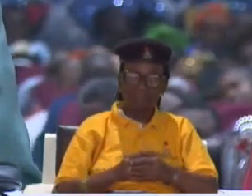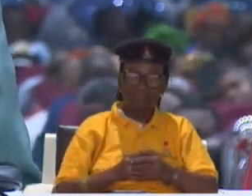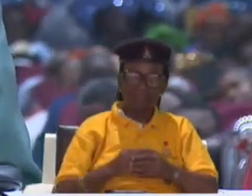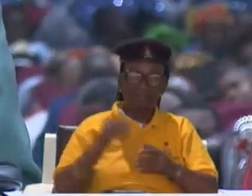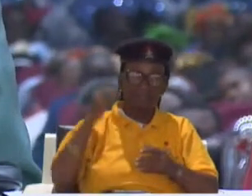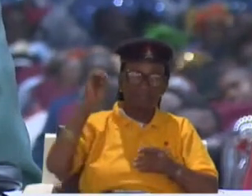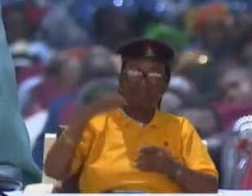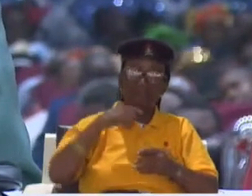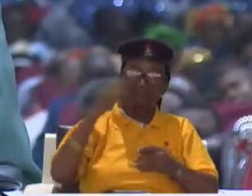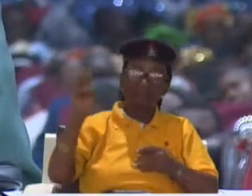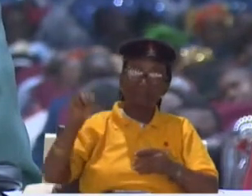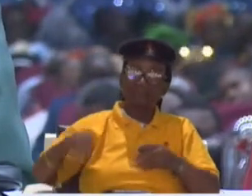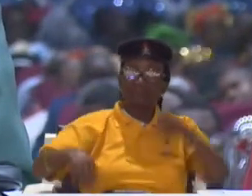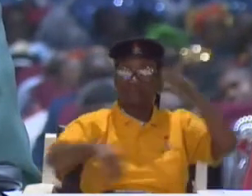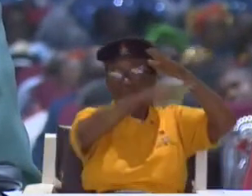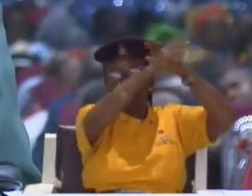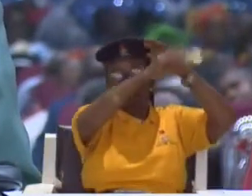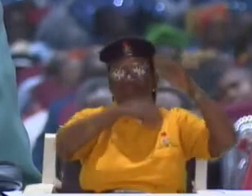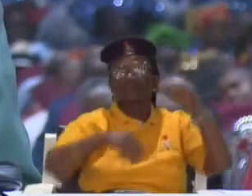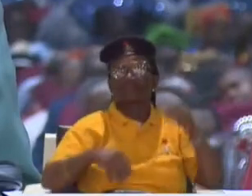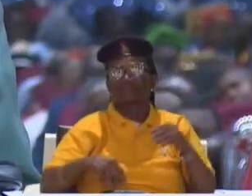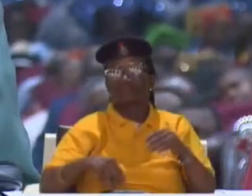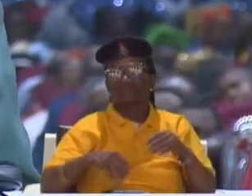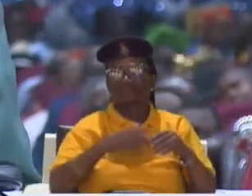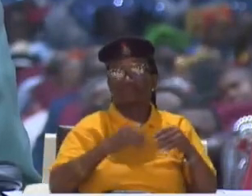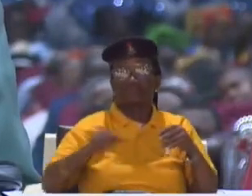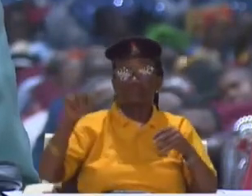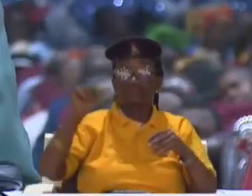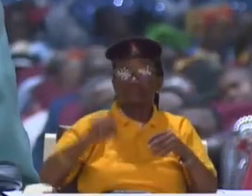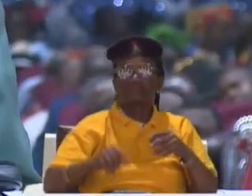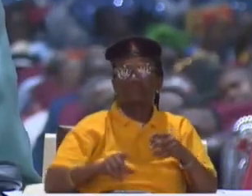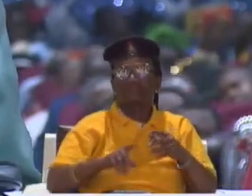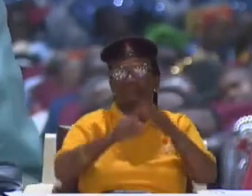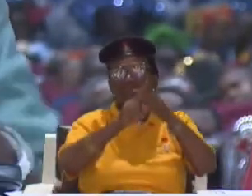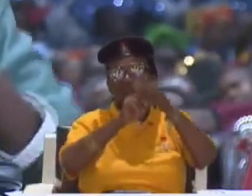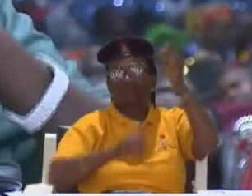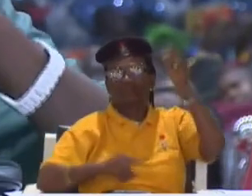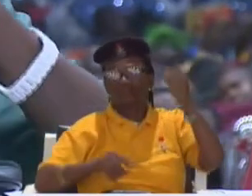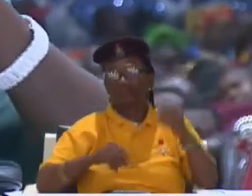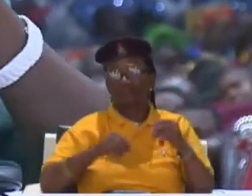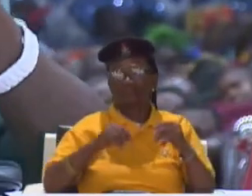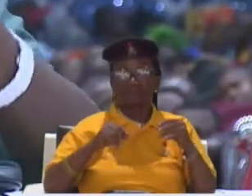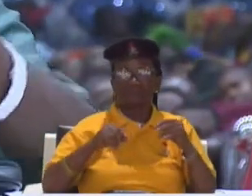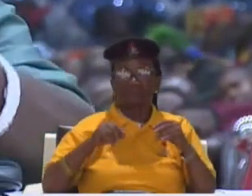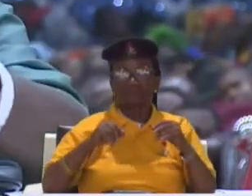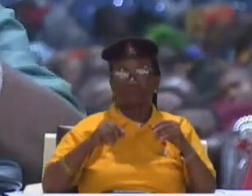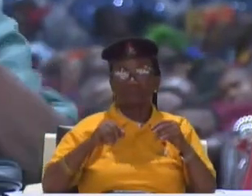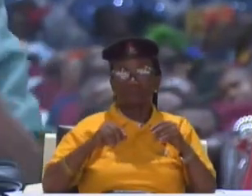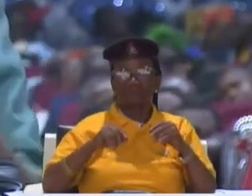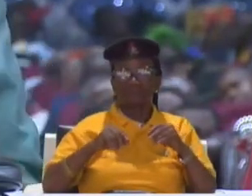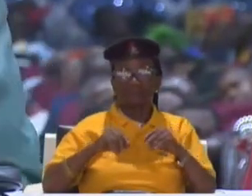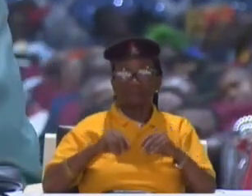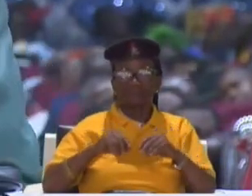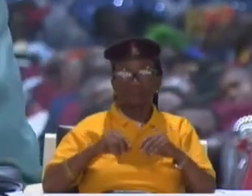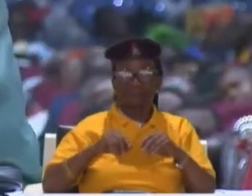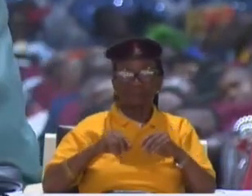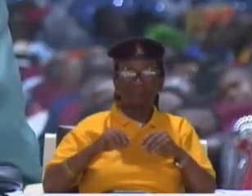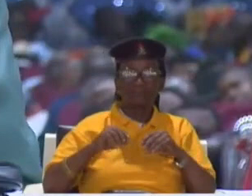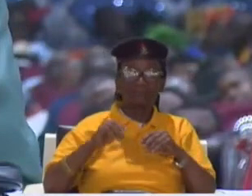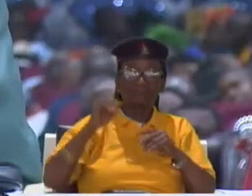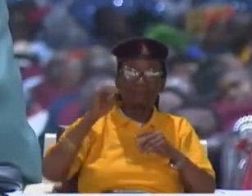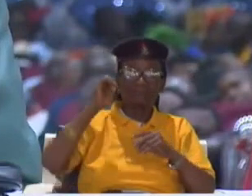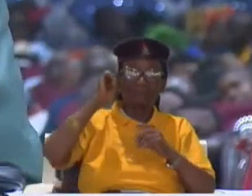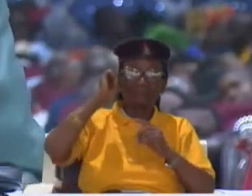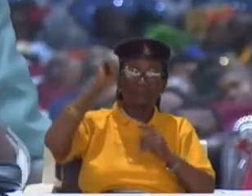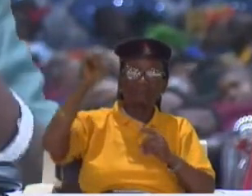And they disappeared. He sits in heaven,